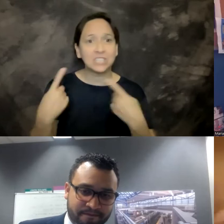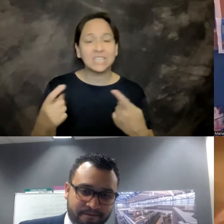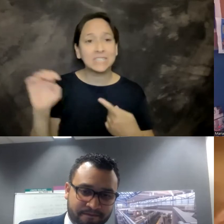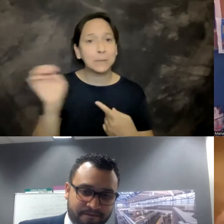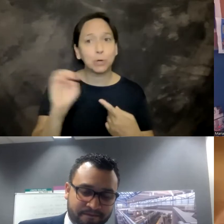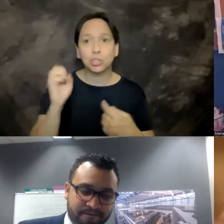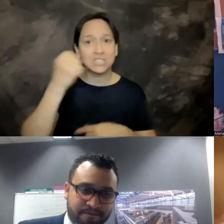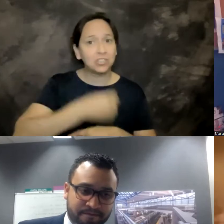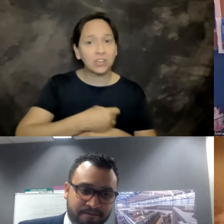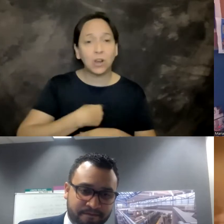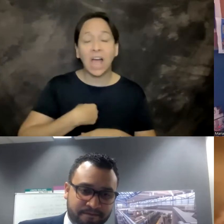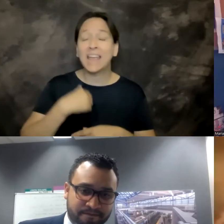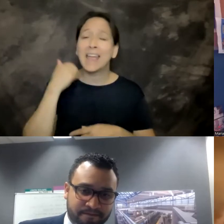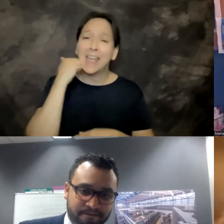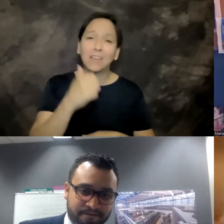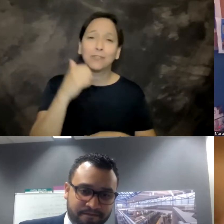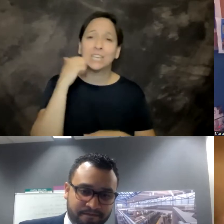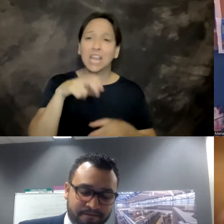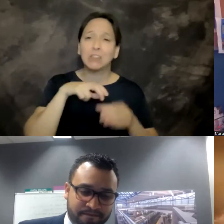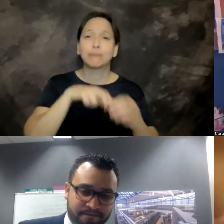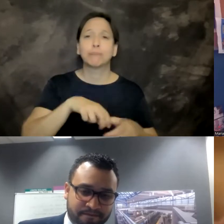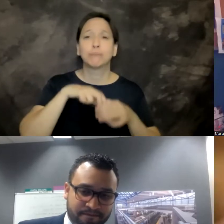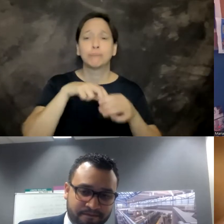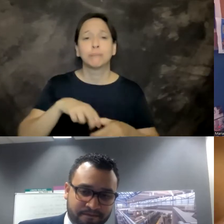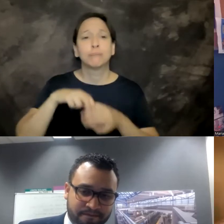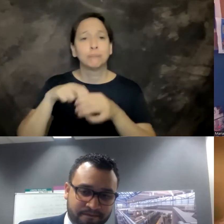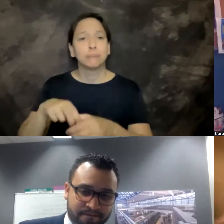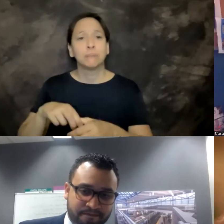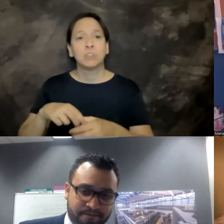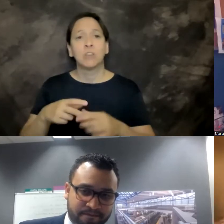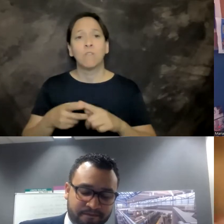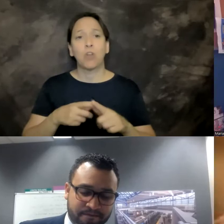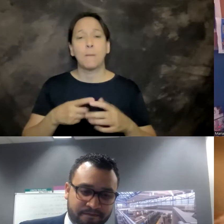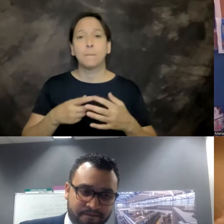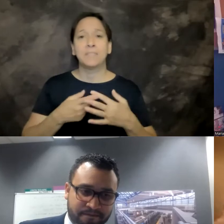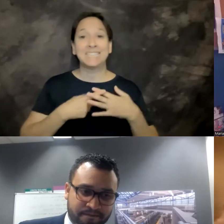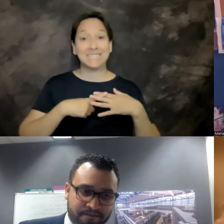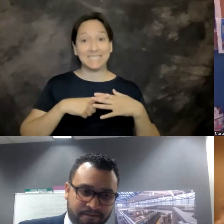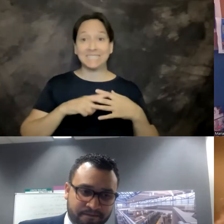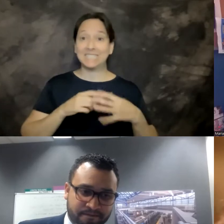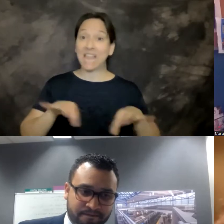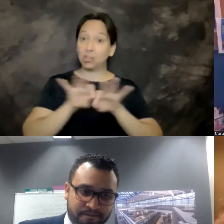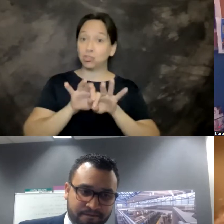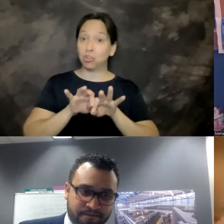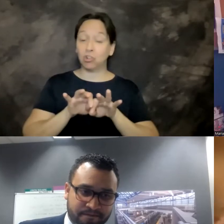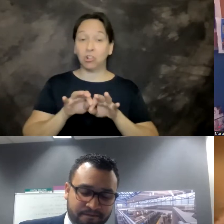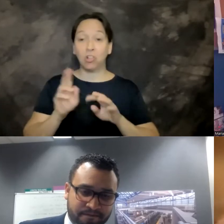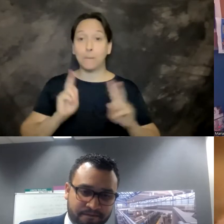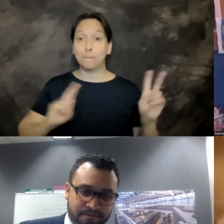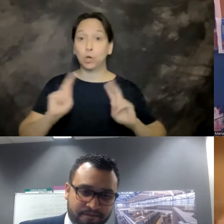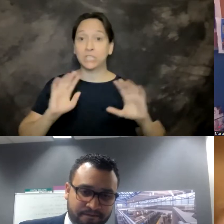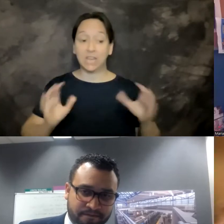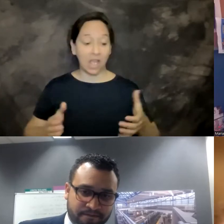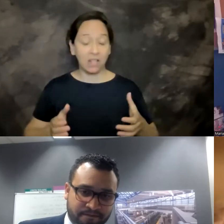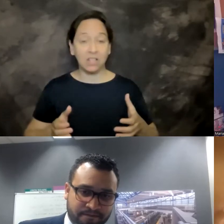every day, took it all the way through being essential personnel. And so the idea that 3 or 4